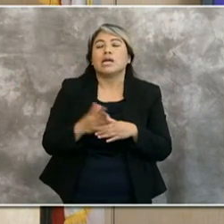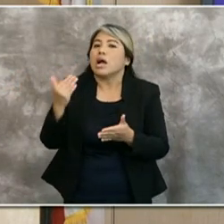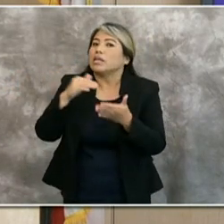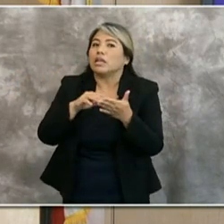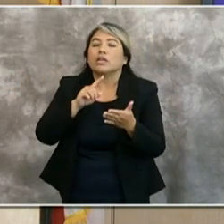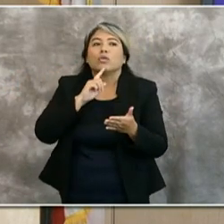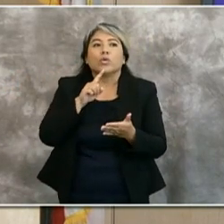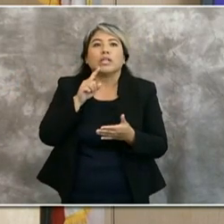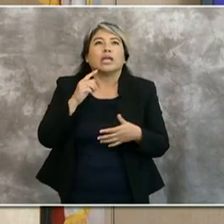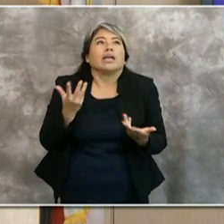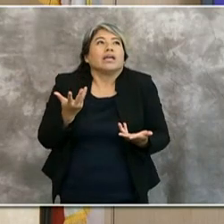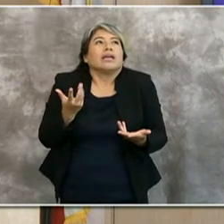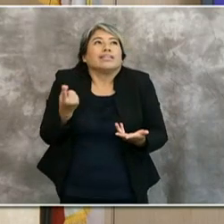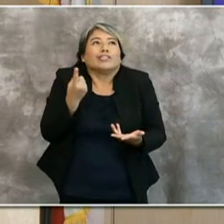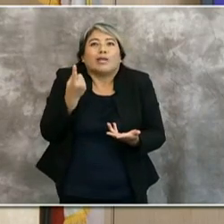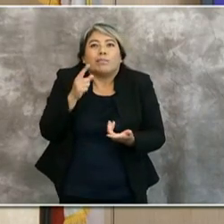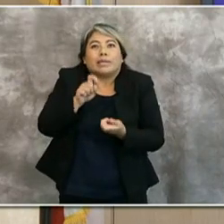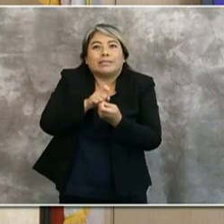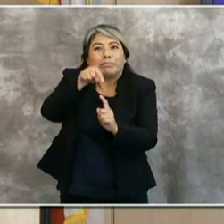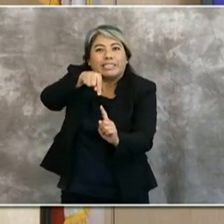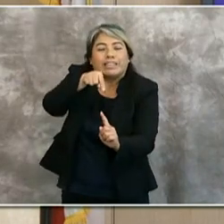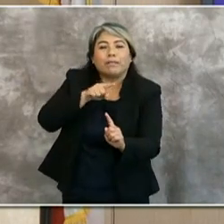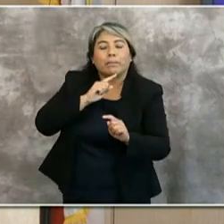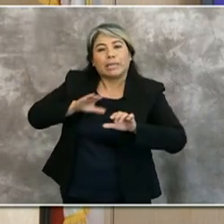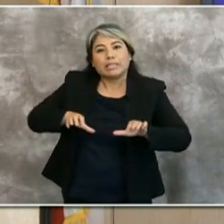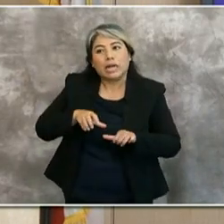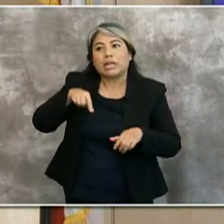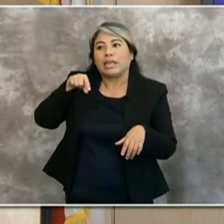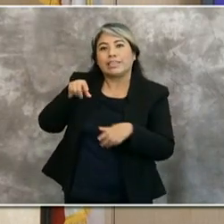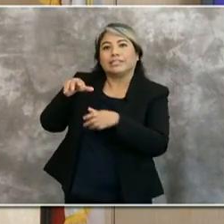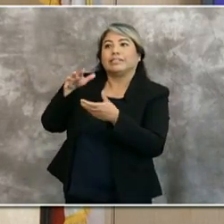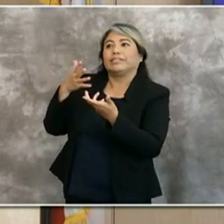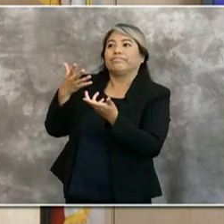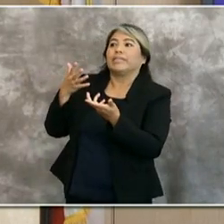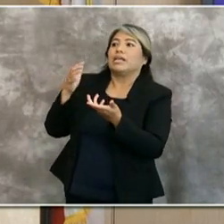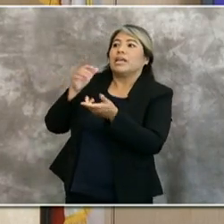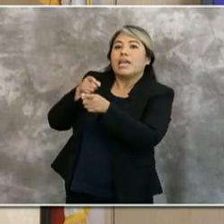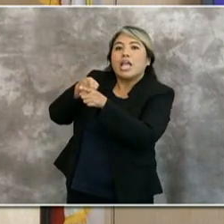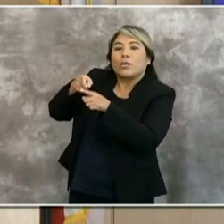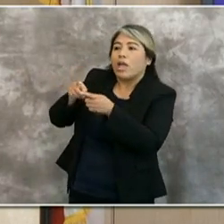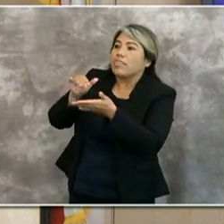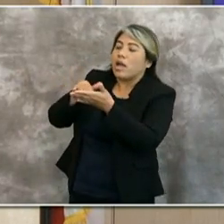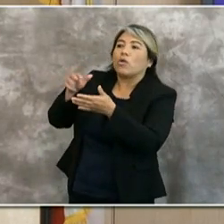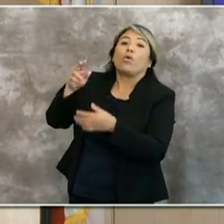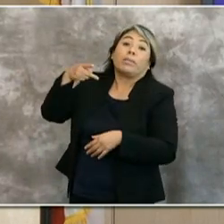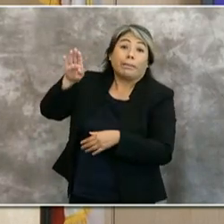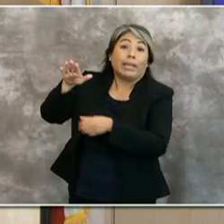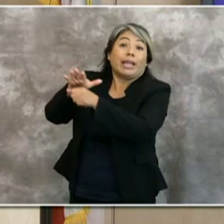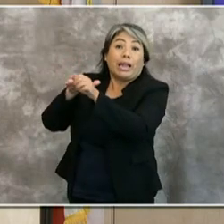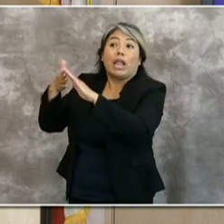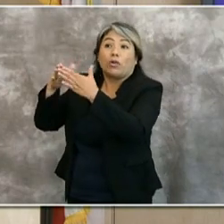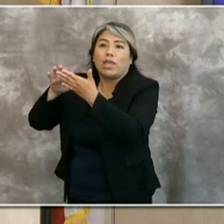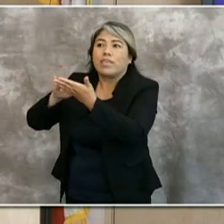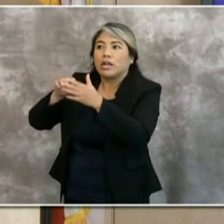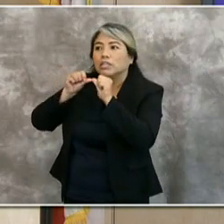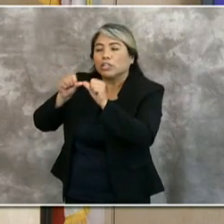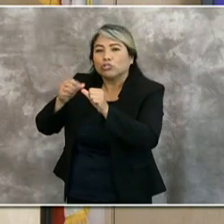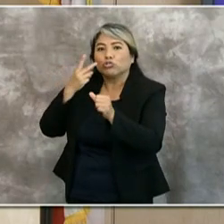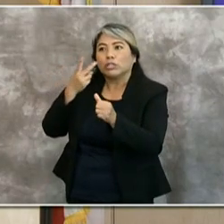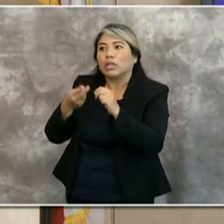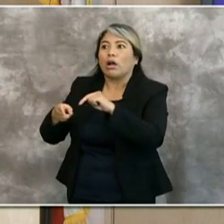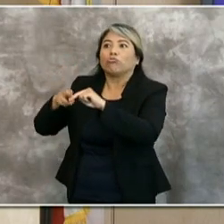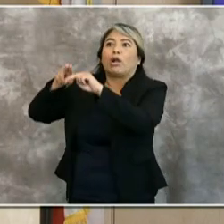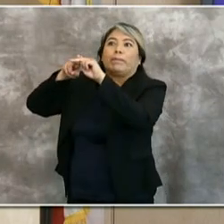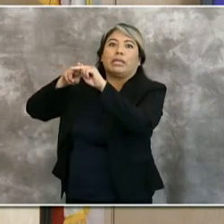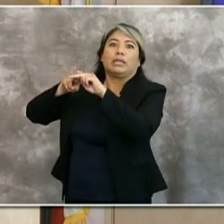Again, really, is there something specific being done in this area that continues to see a rapid